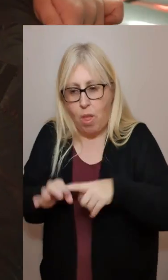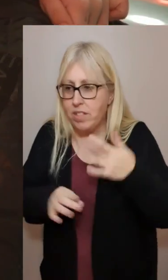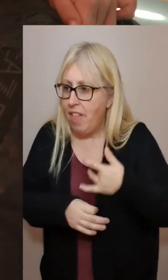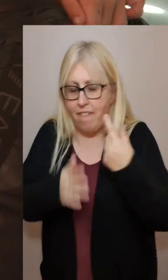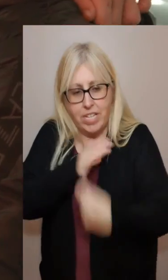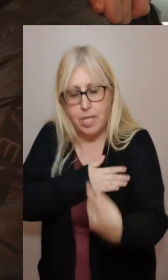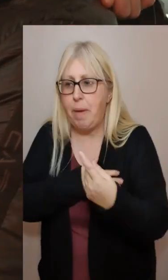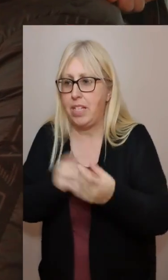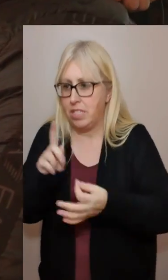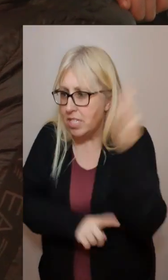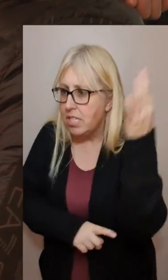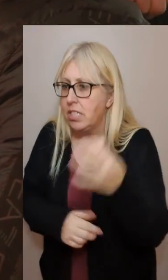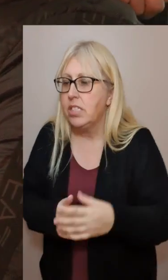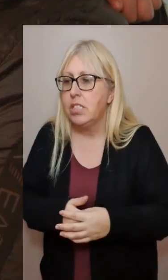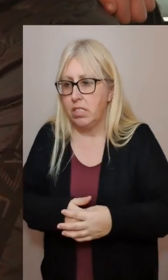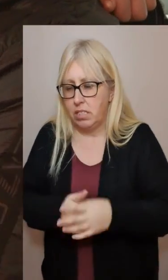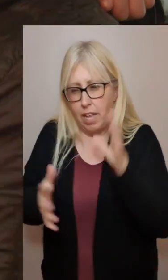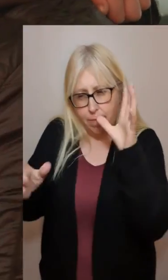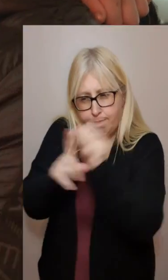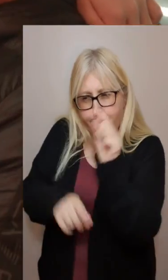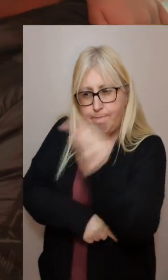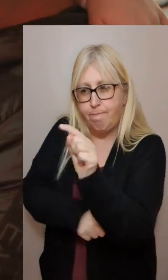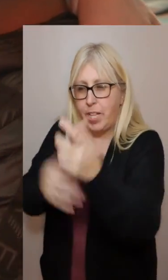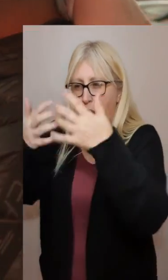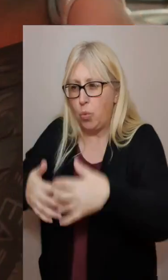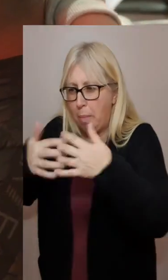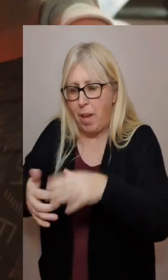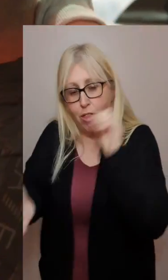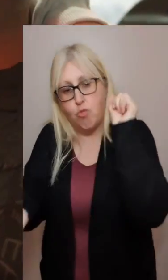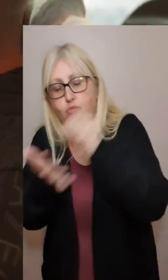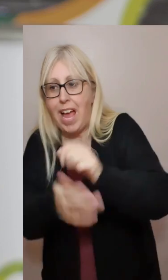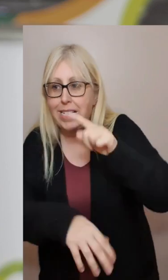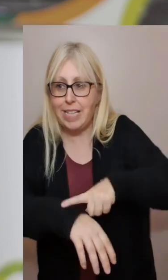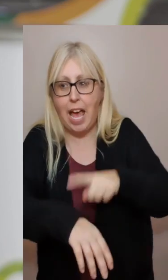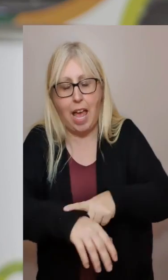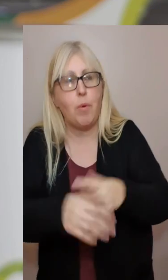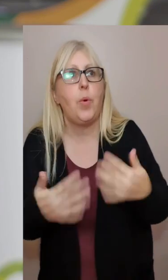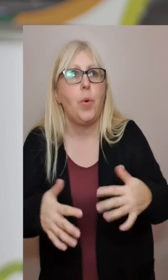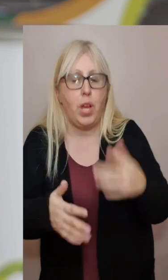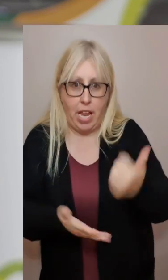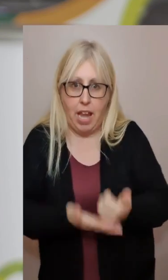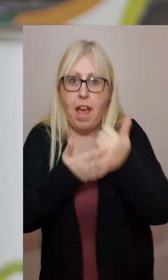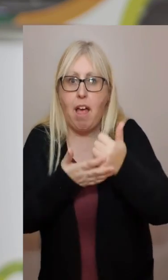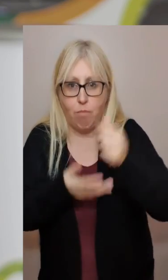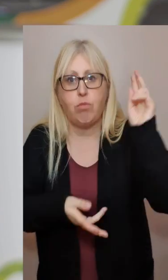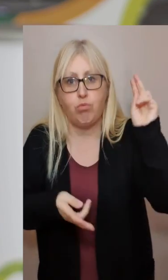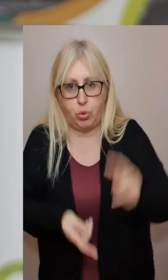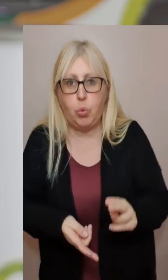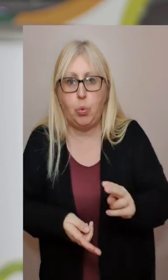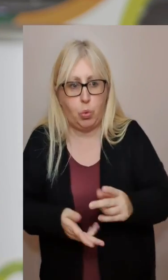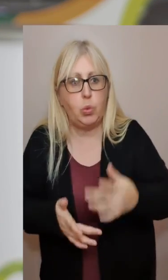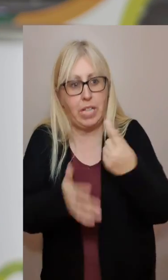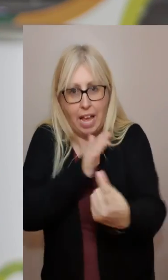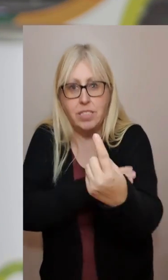their independence. And identifying a particular piece of equipment at the right time can help with reducing feelings of